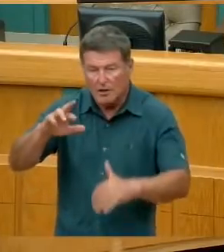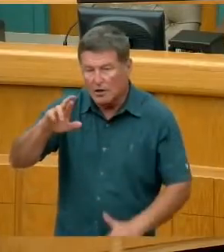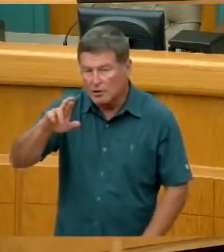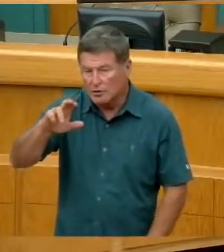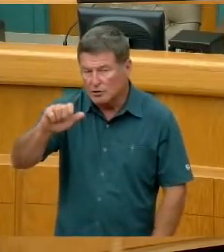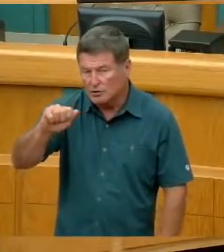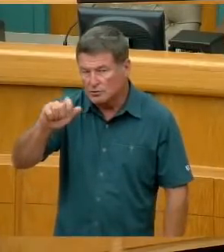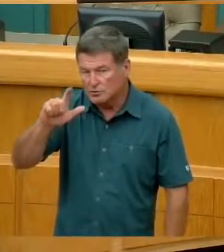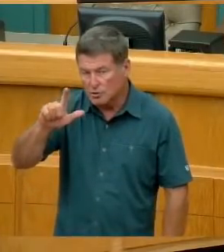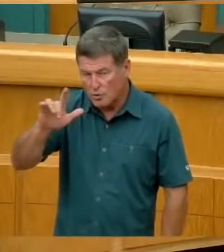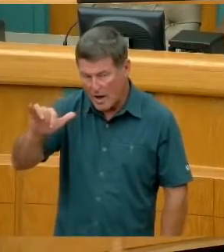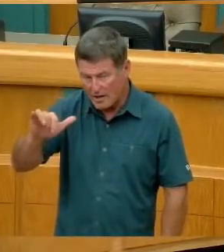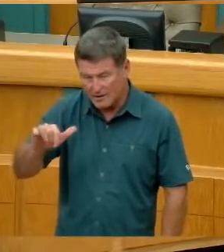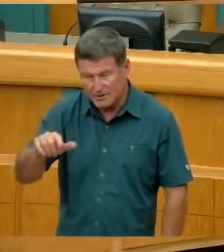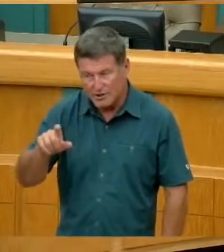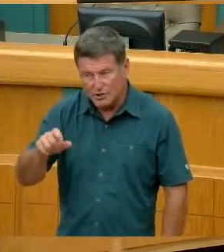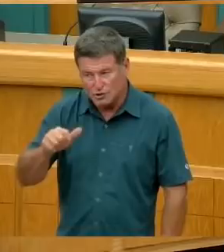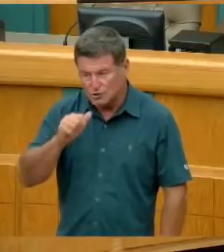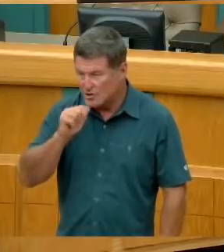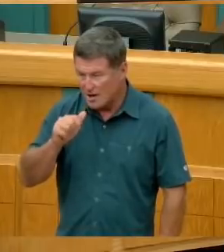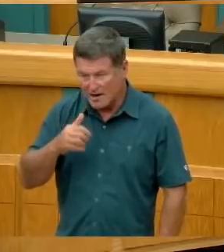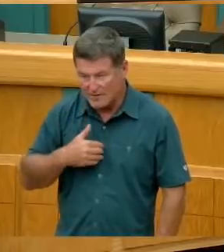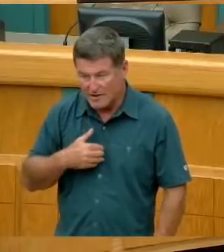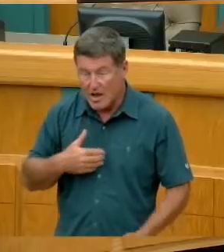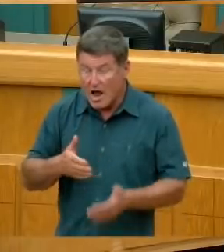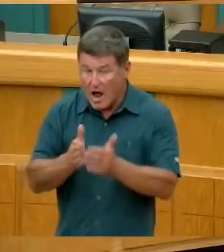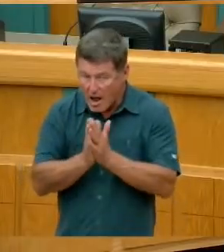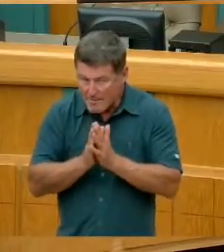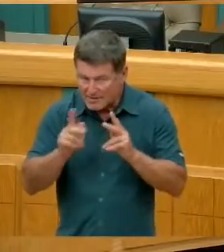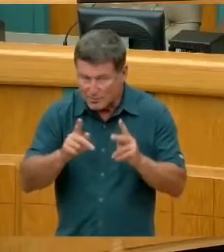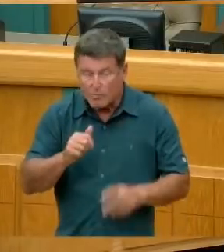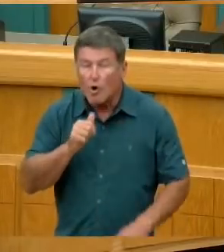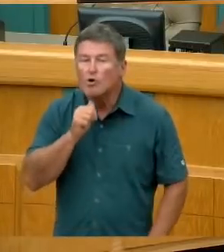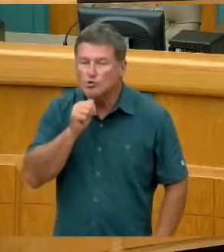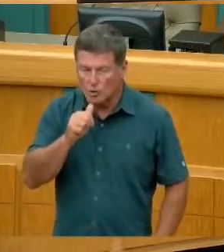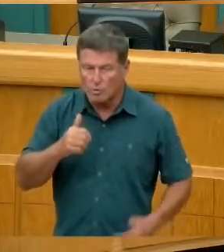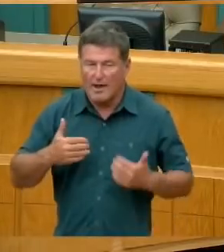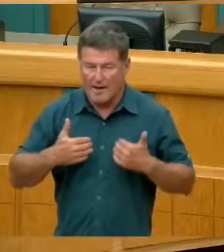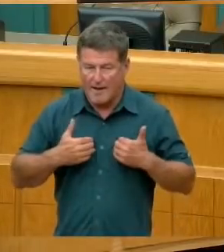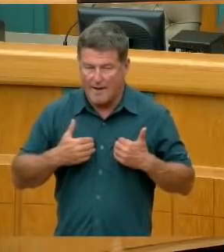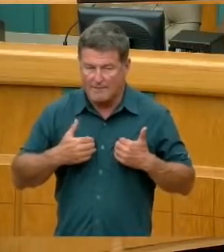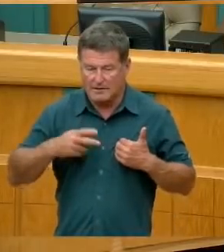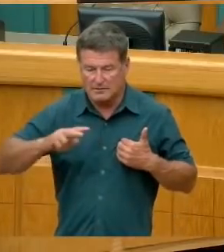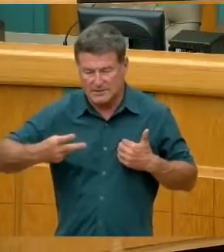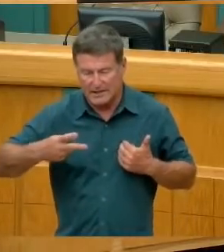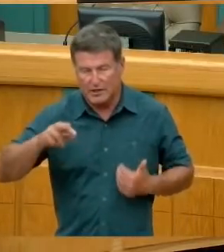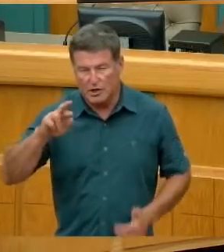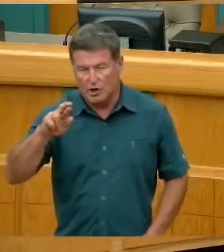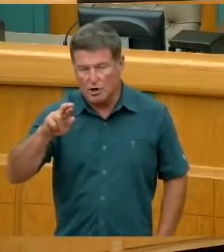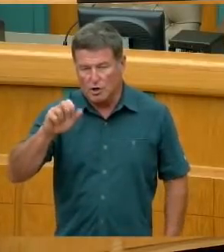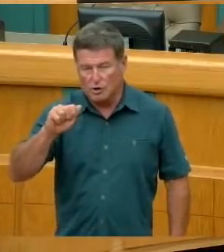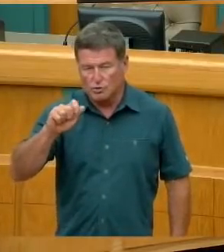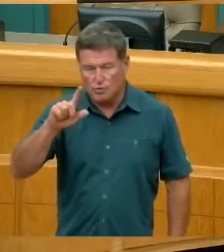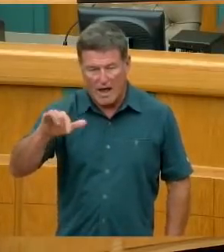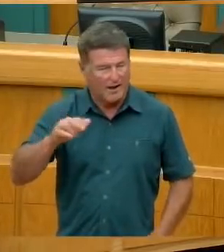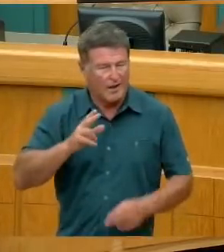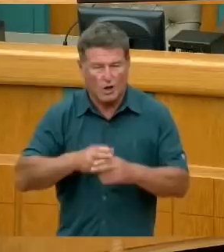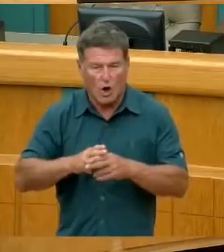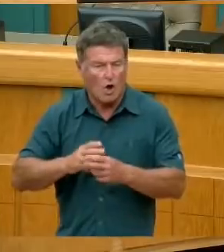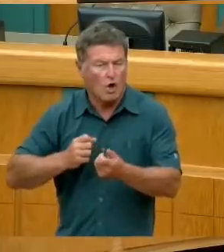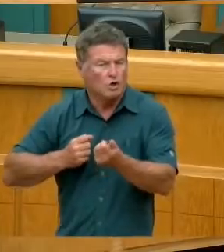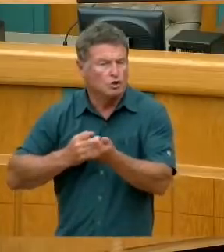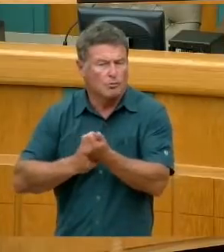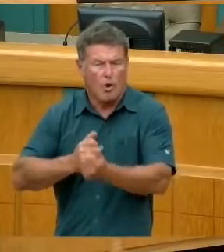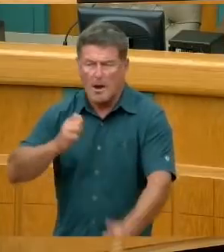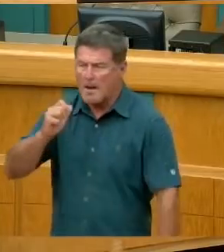probably should not have had. I see the same folks plan to have another one, and I'm asking them here publicly not to do that. This is a support your